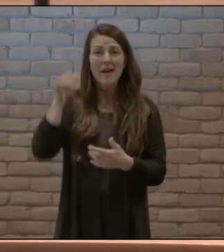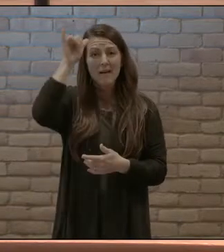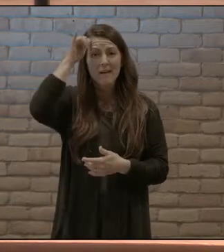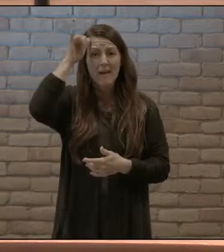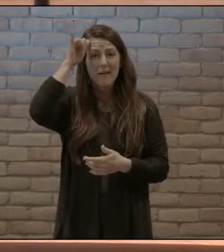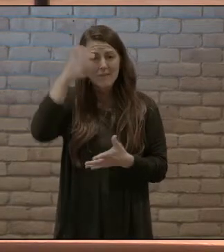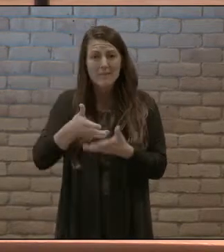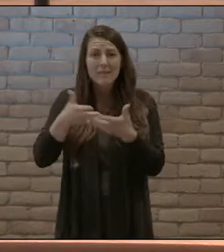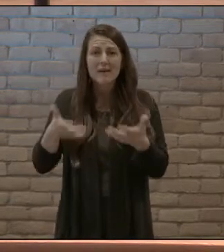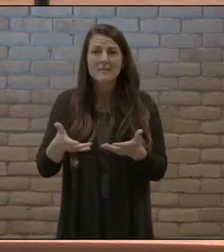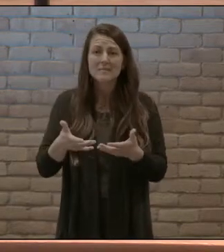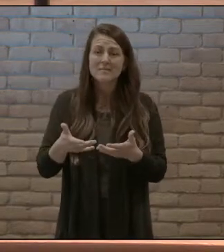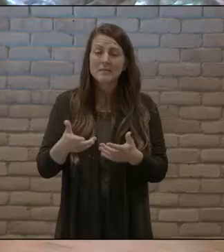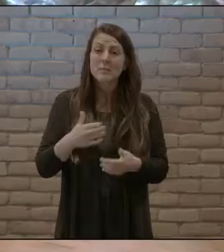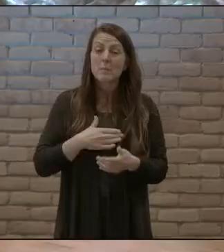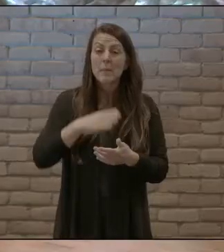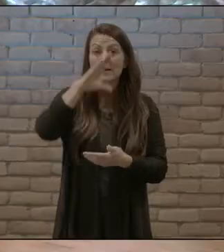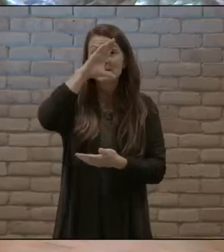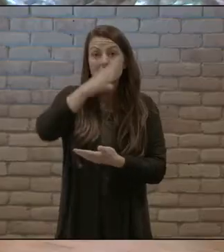home.